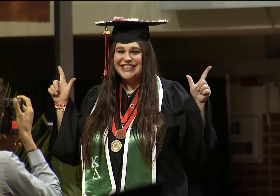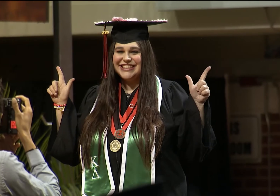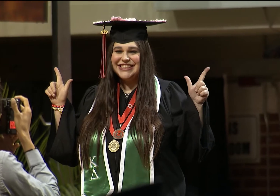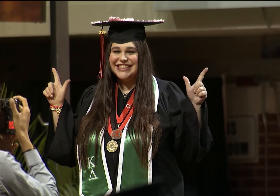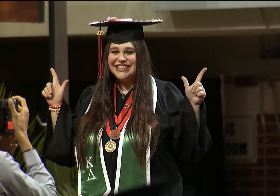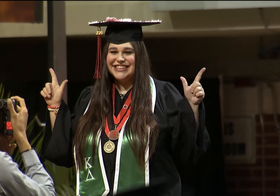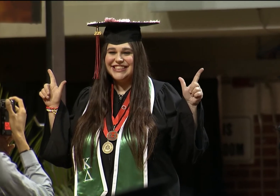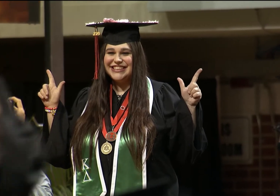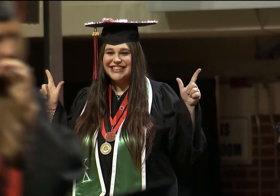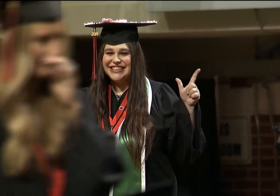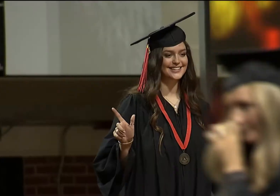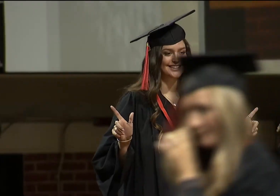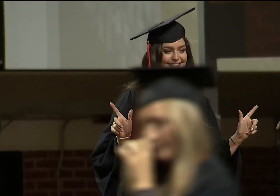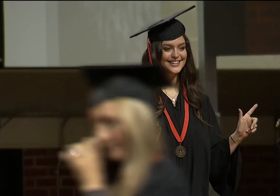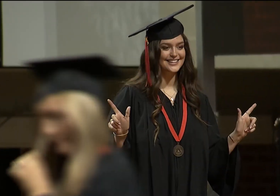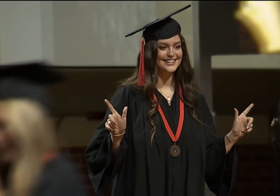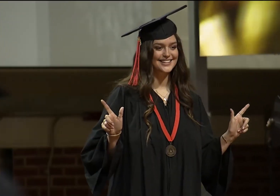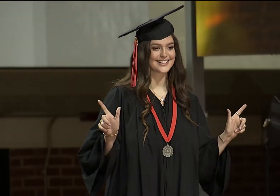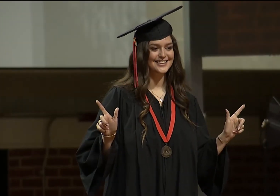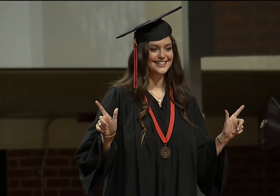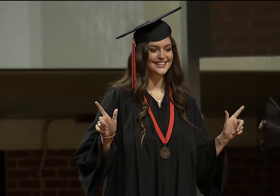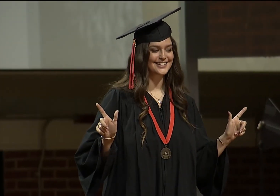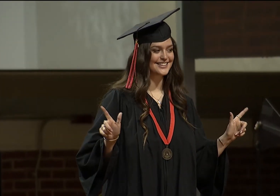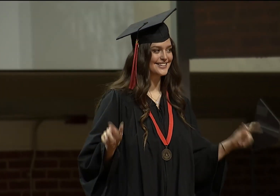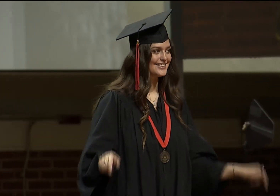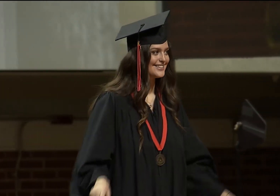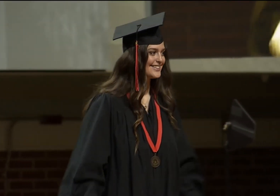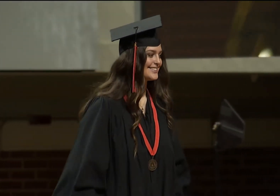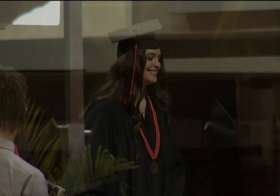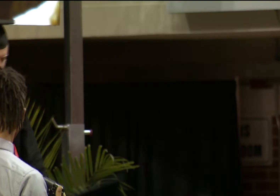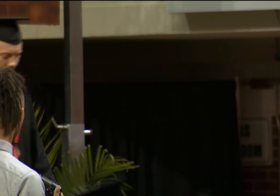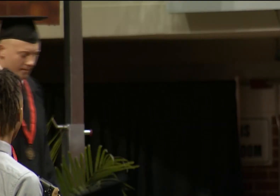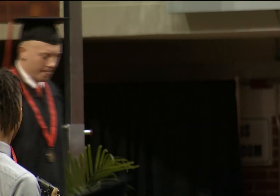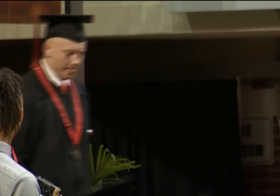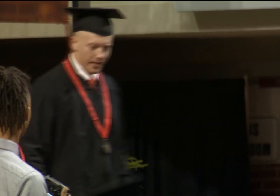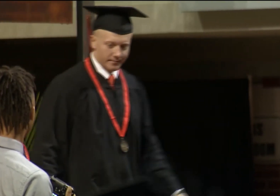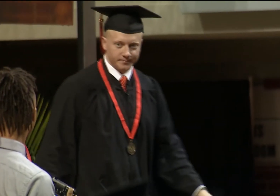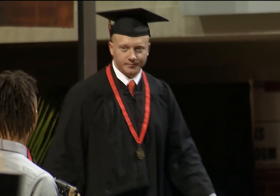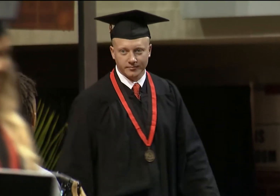Haley Taylor. Caroline Mills.